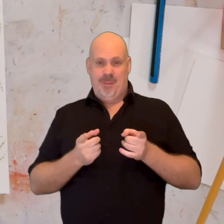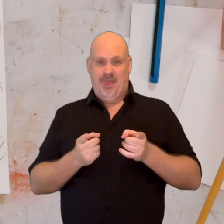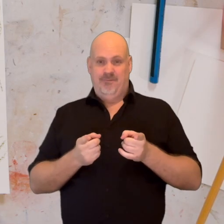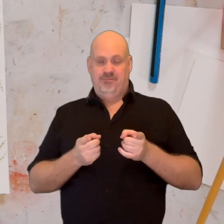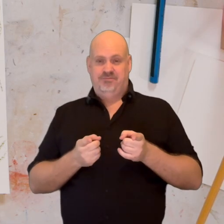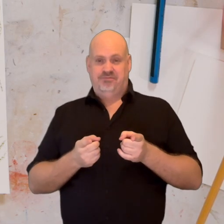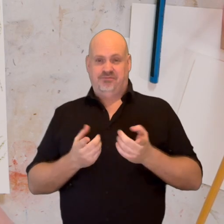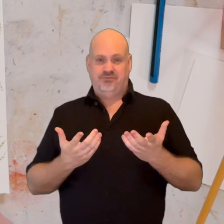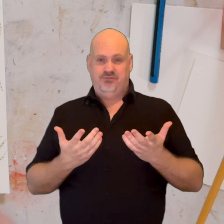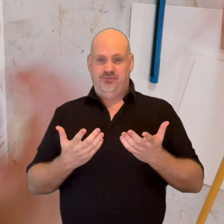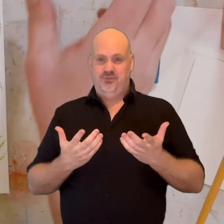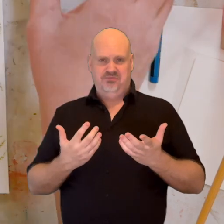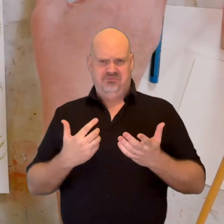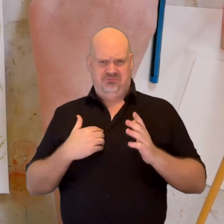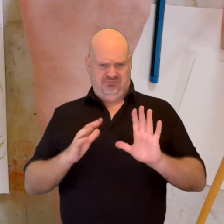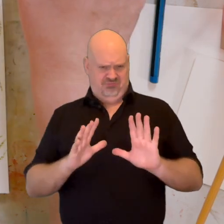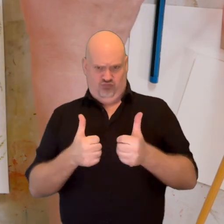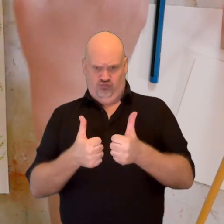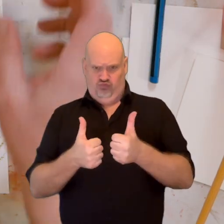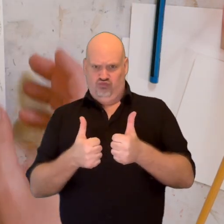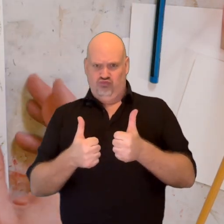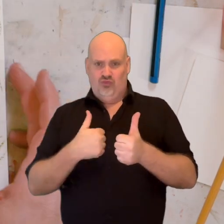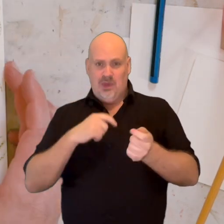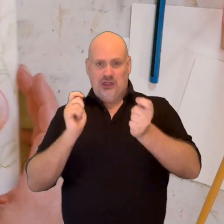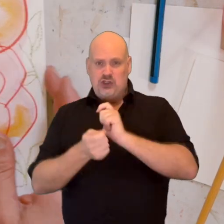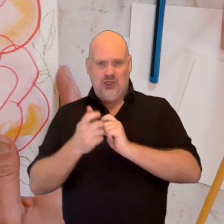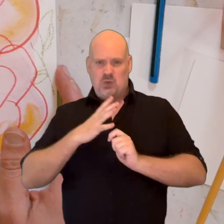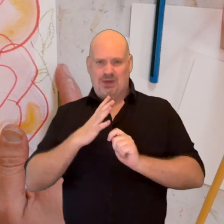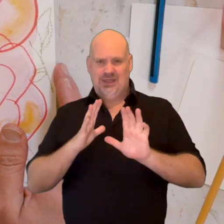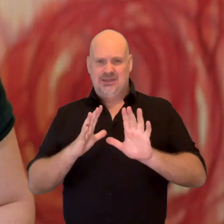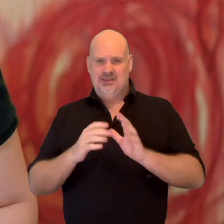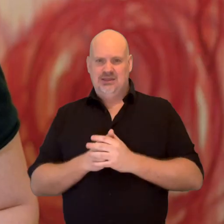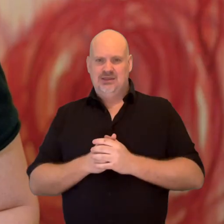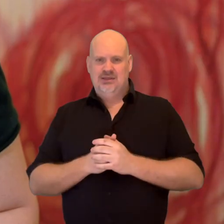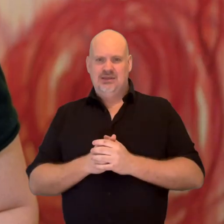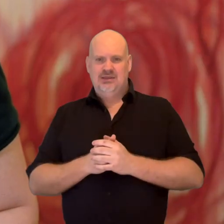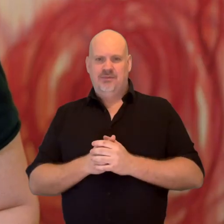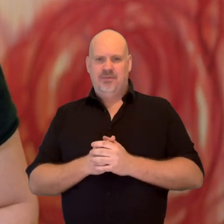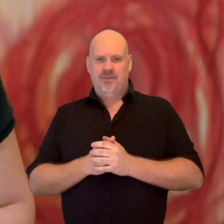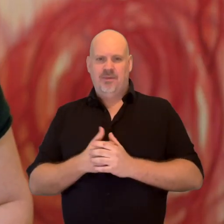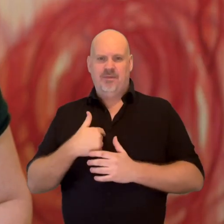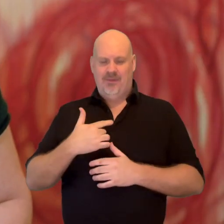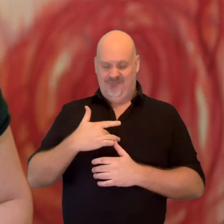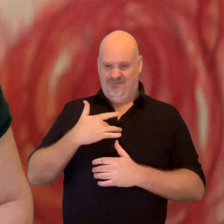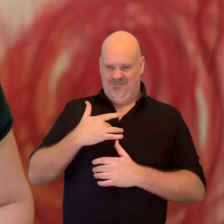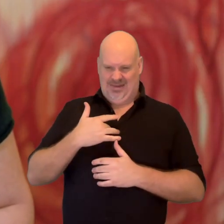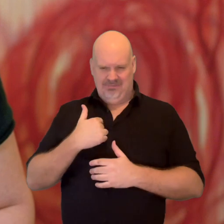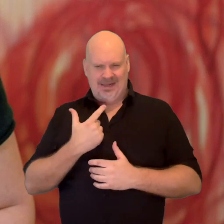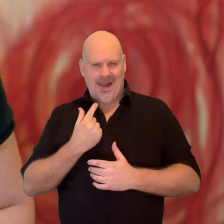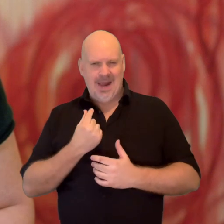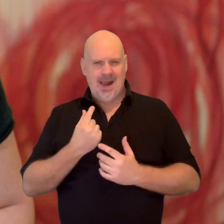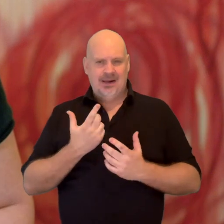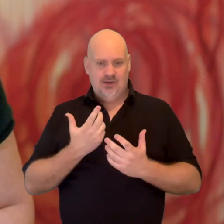this. I don't need to change anything, but I feel like I can.